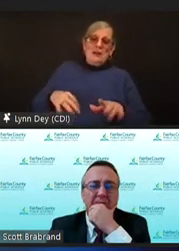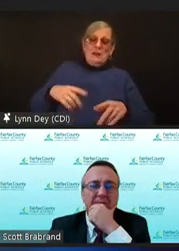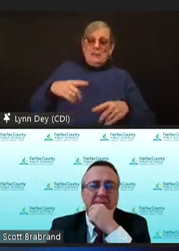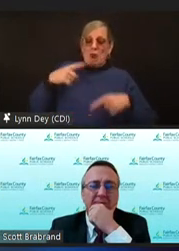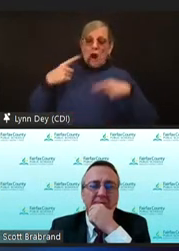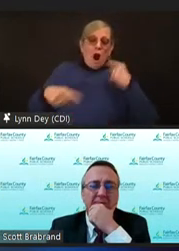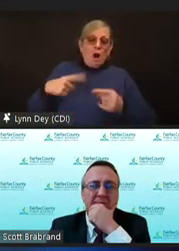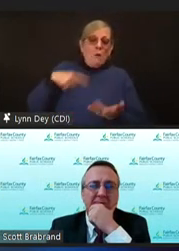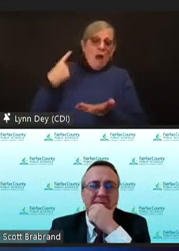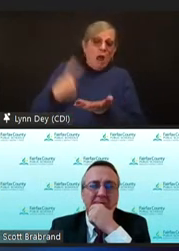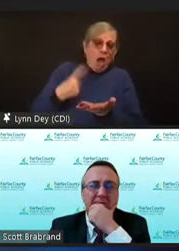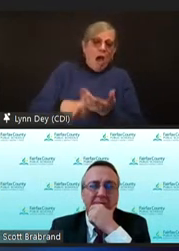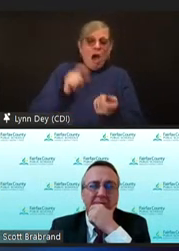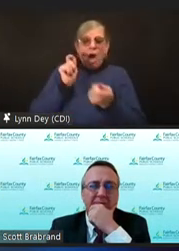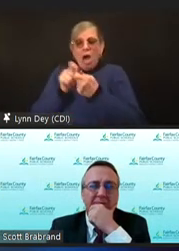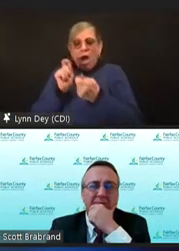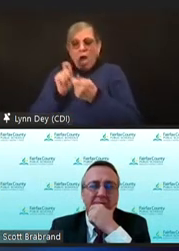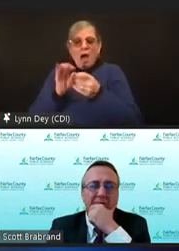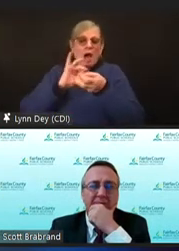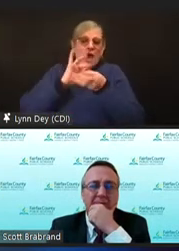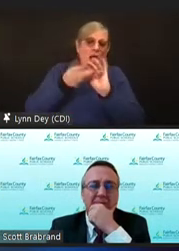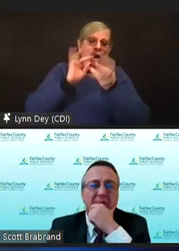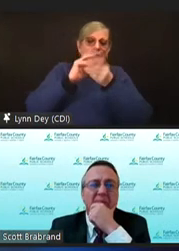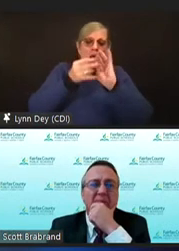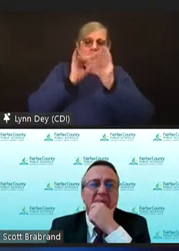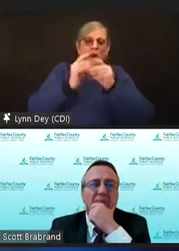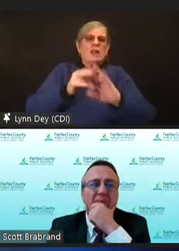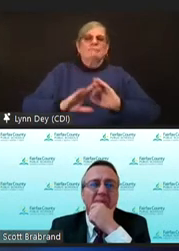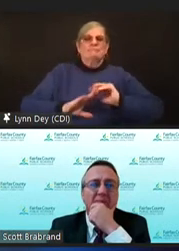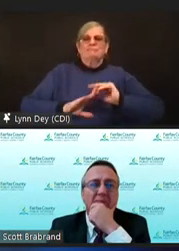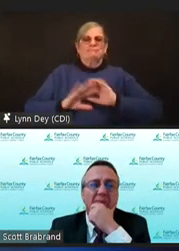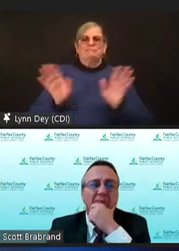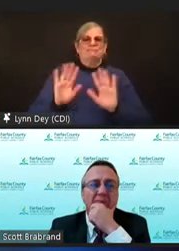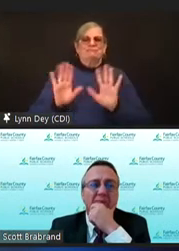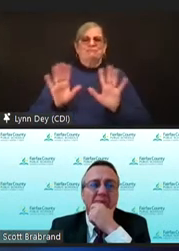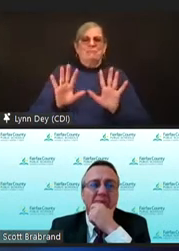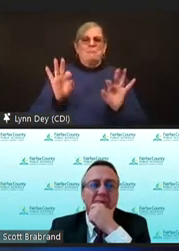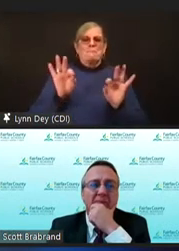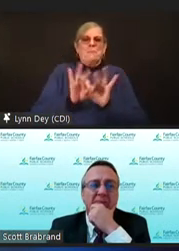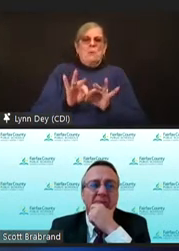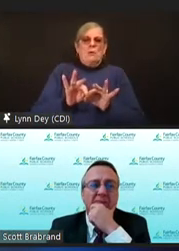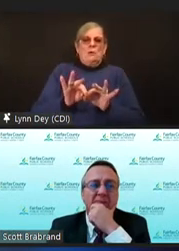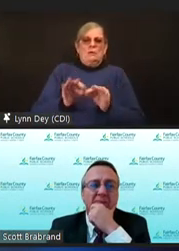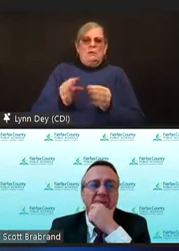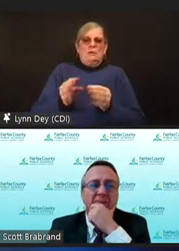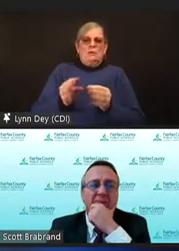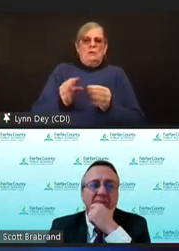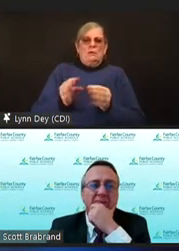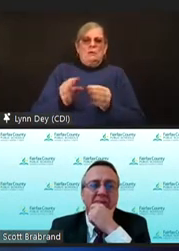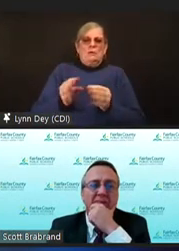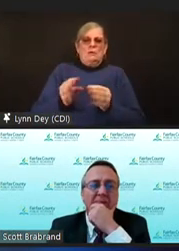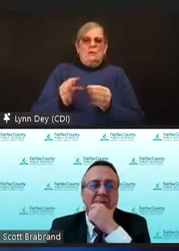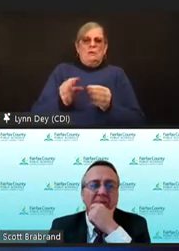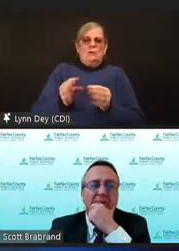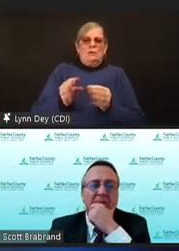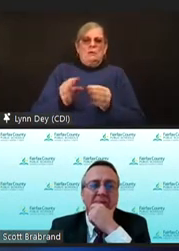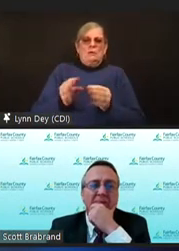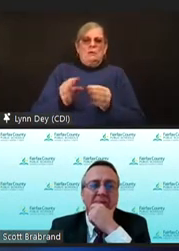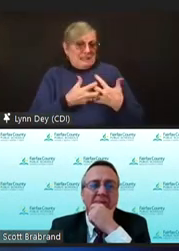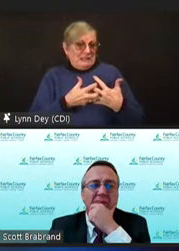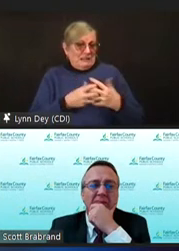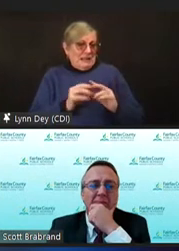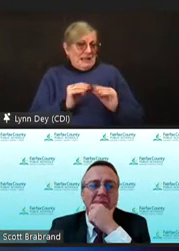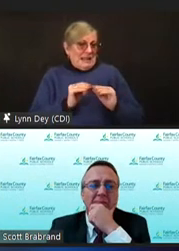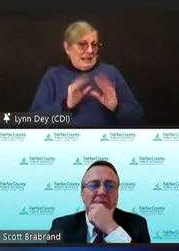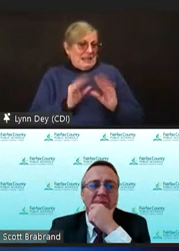what the fit might be like. Obviously, the higher the quality and the better known filtering